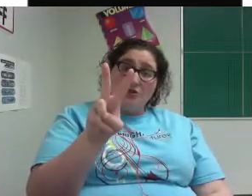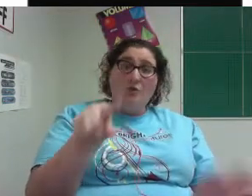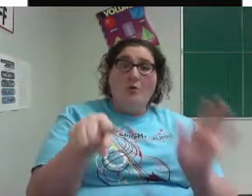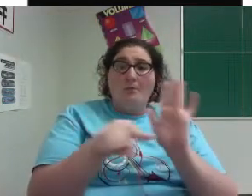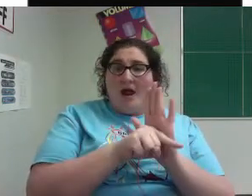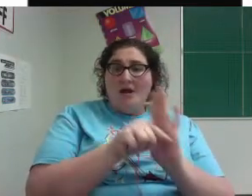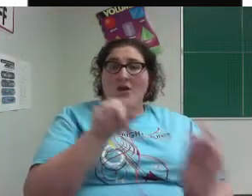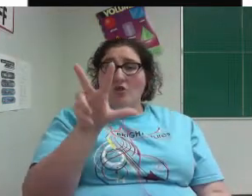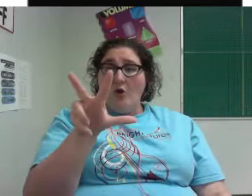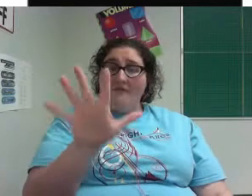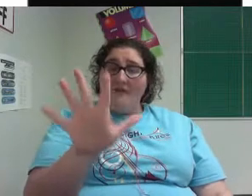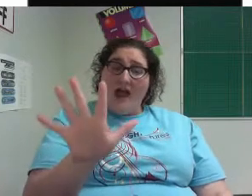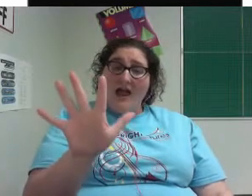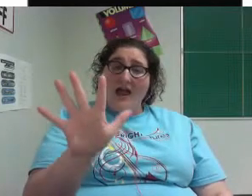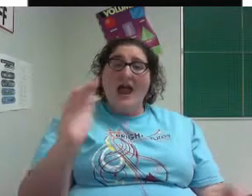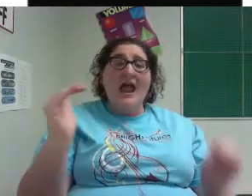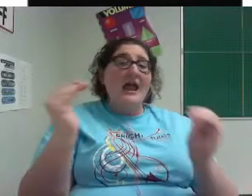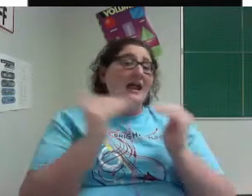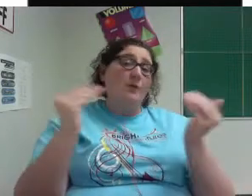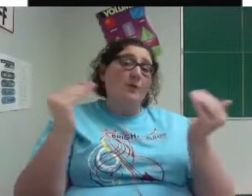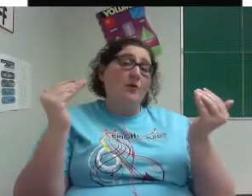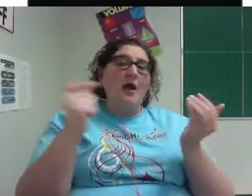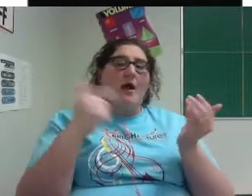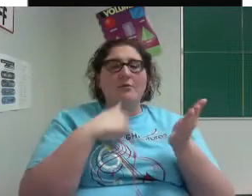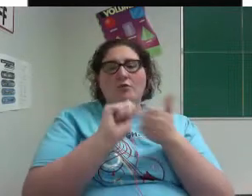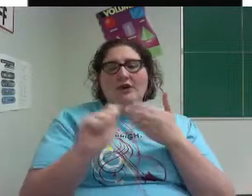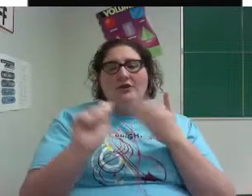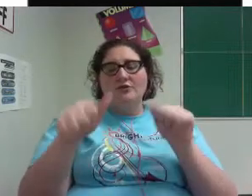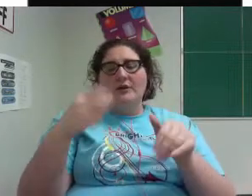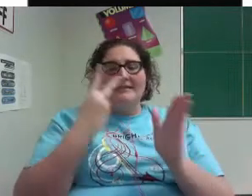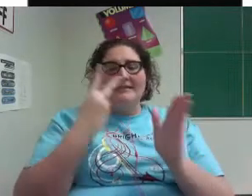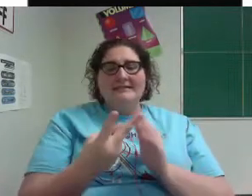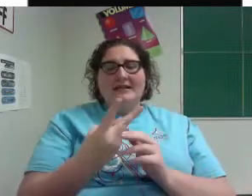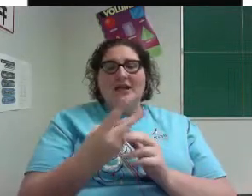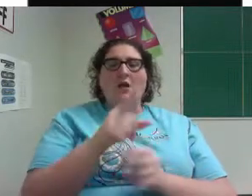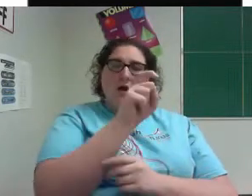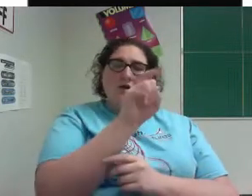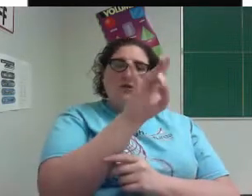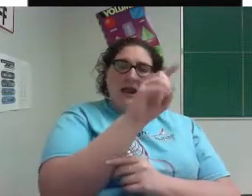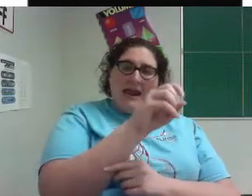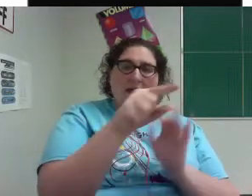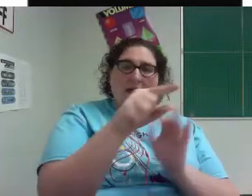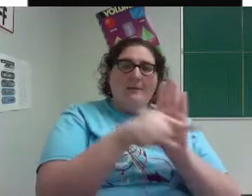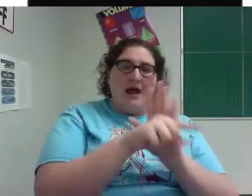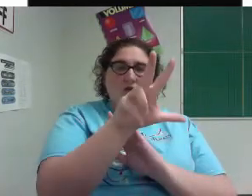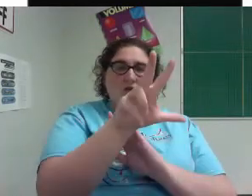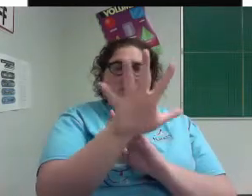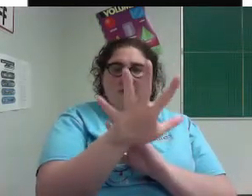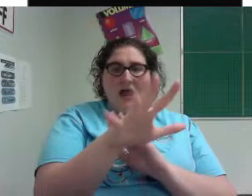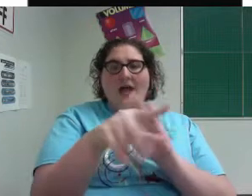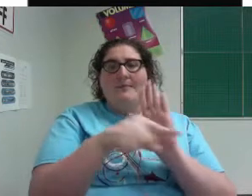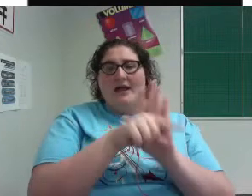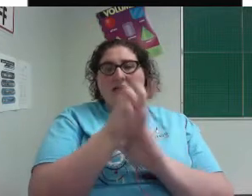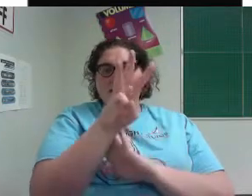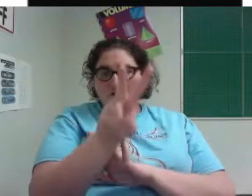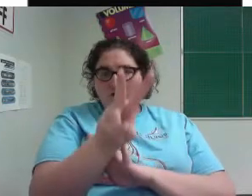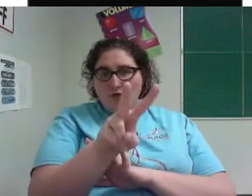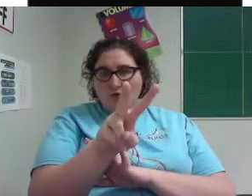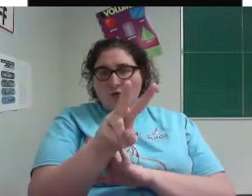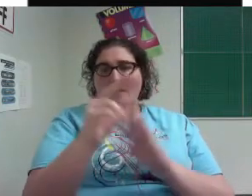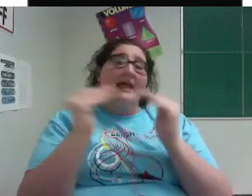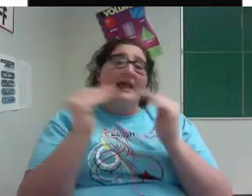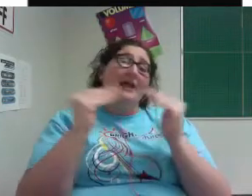62 minus 35, and I get, so I'm going to write this down so you can see it, 180 minus 35 minus